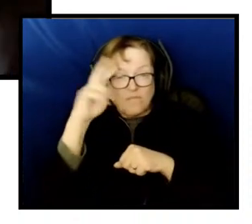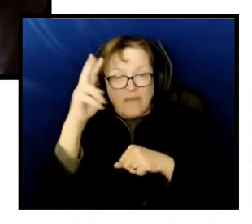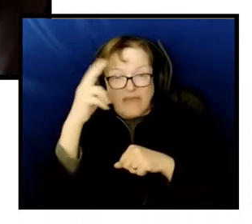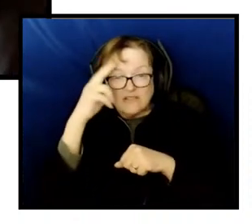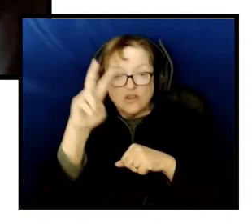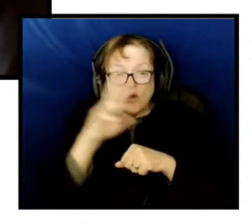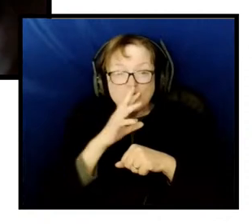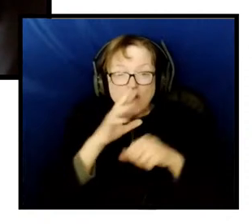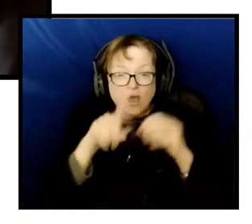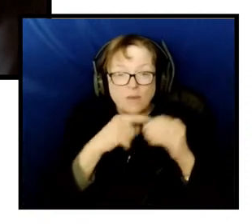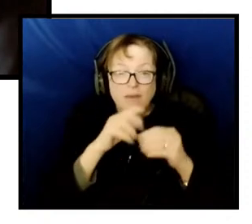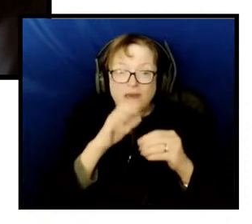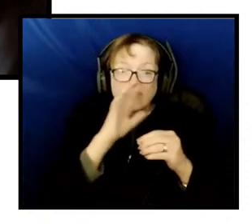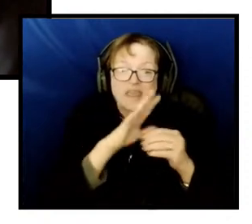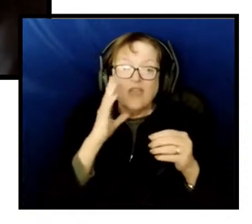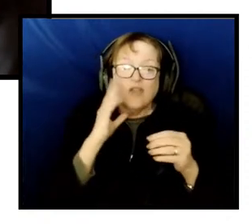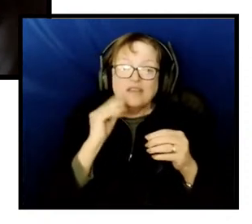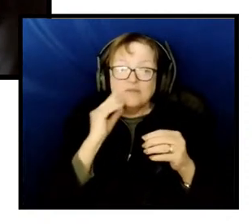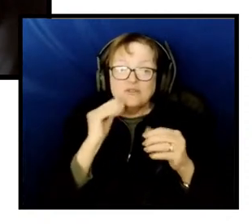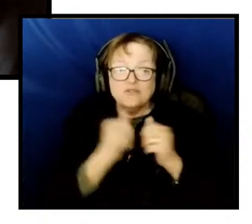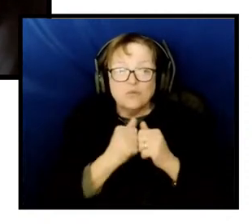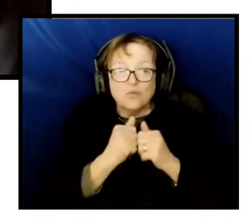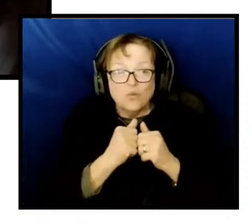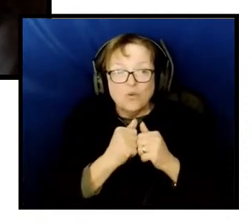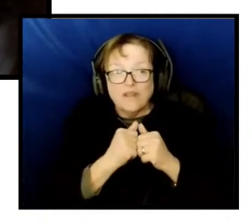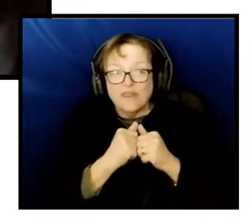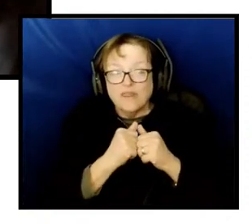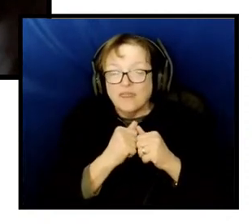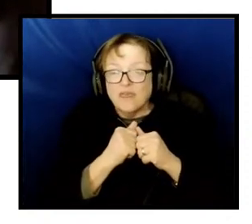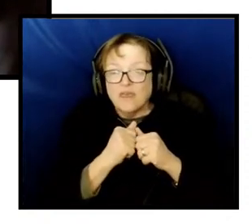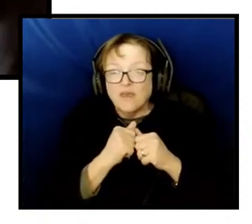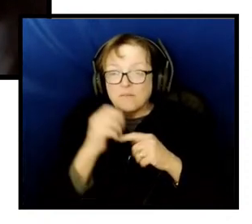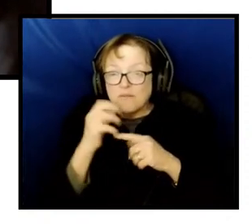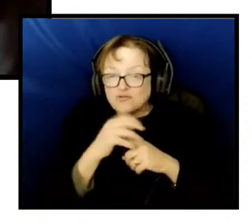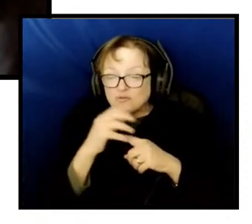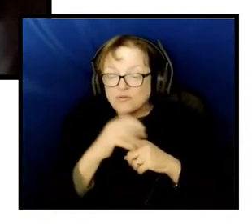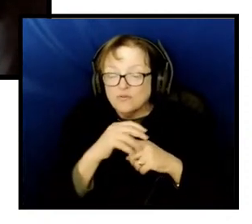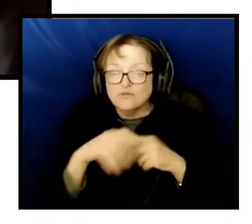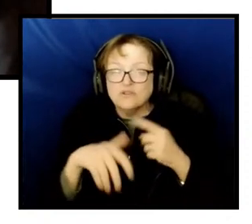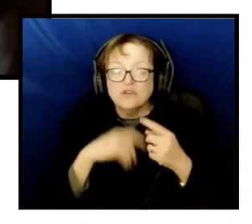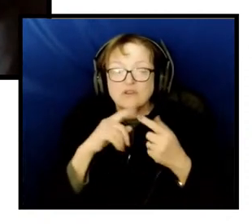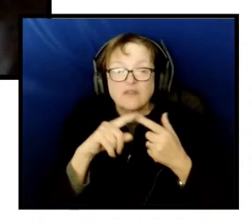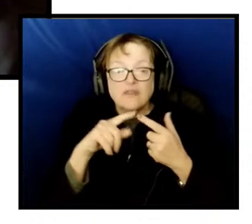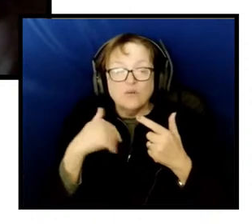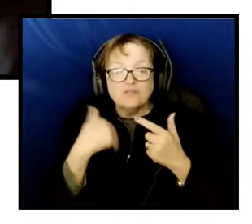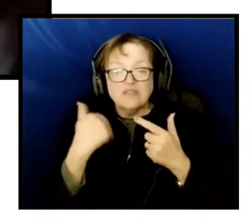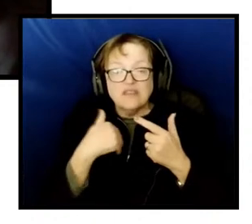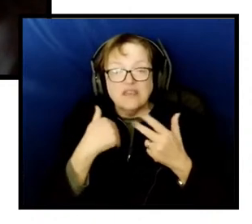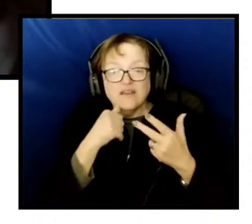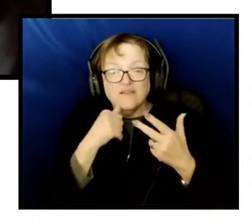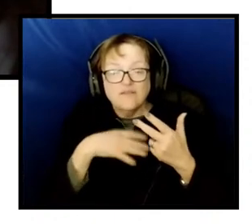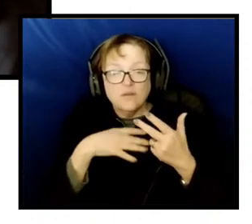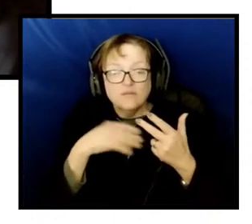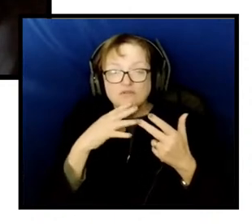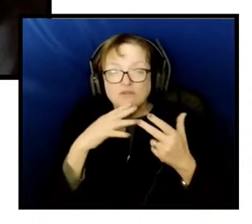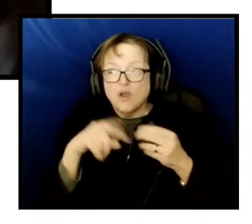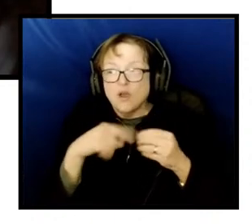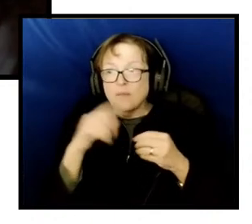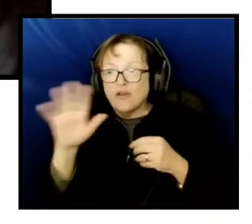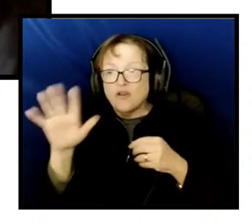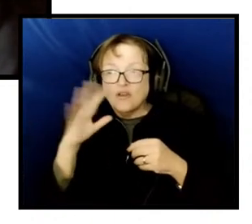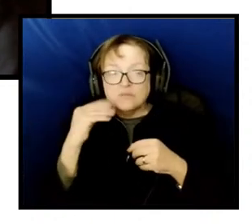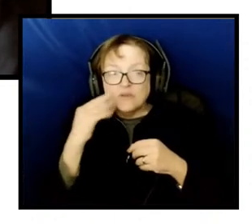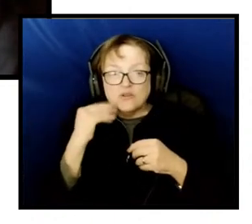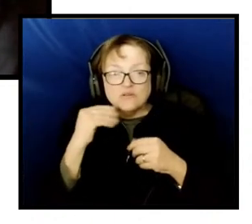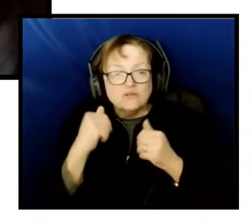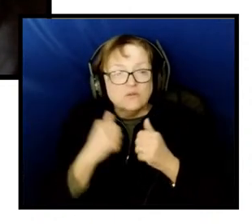their experience with magic shrooms. There was a young femme who talked about their experience with